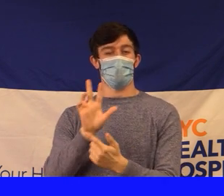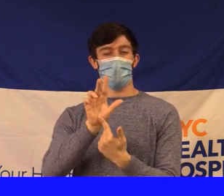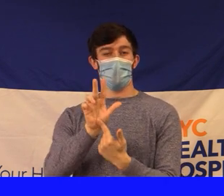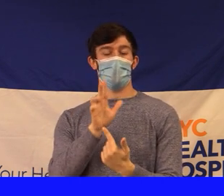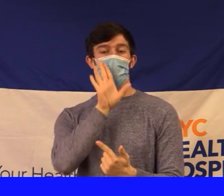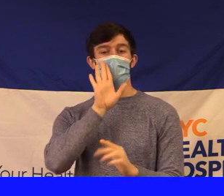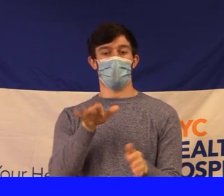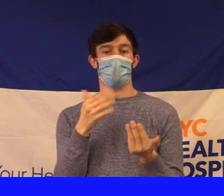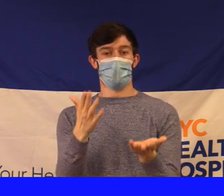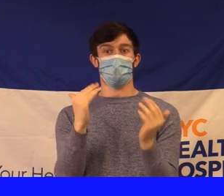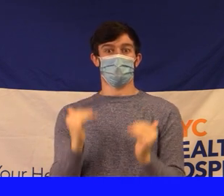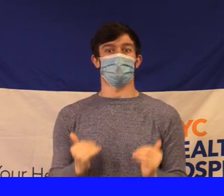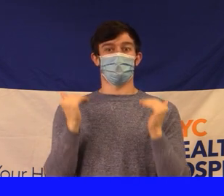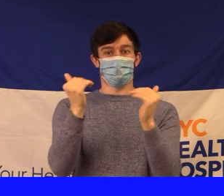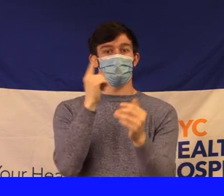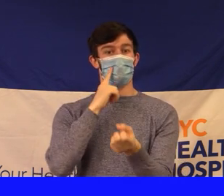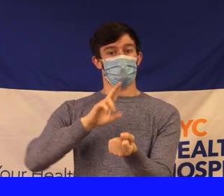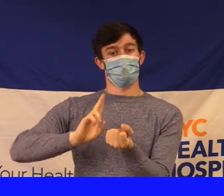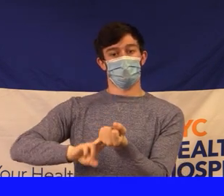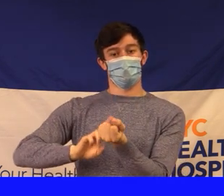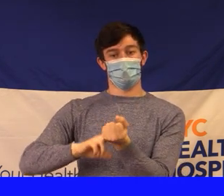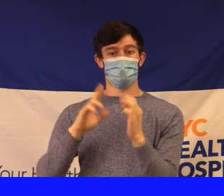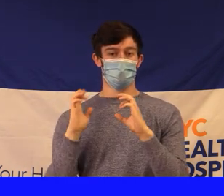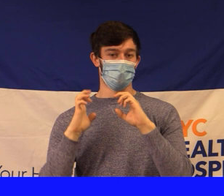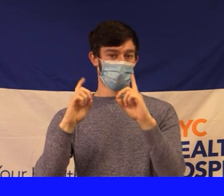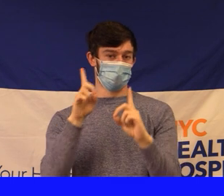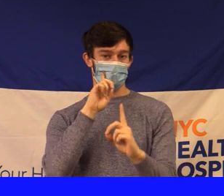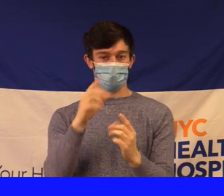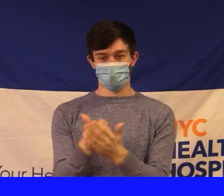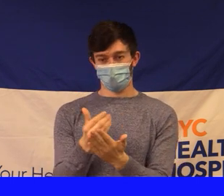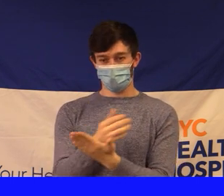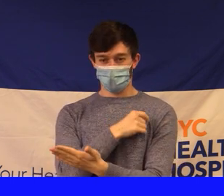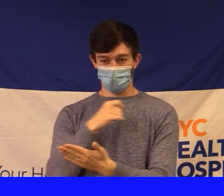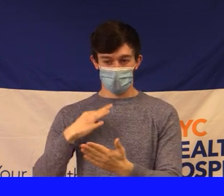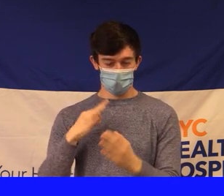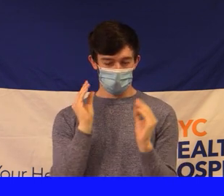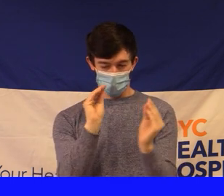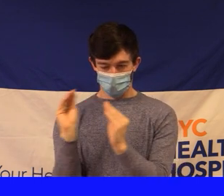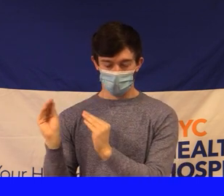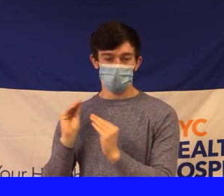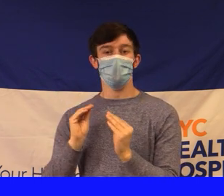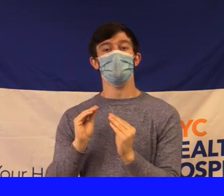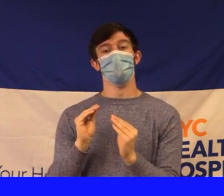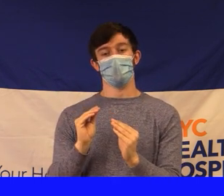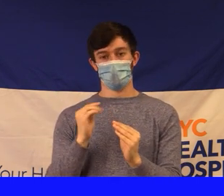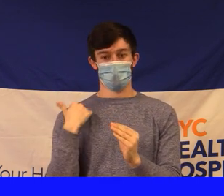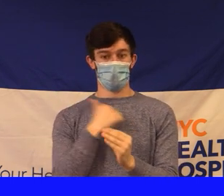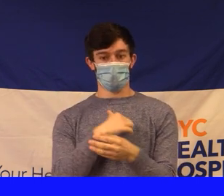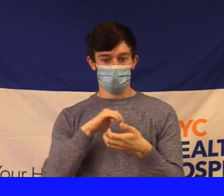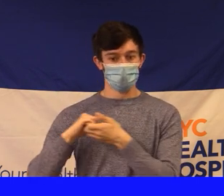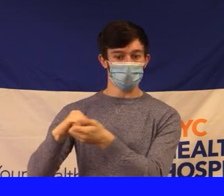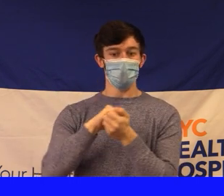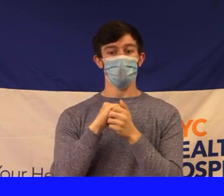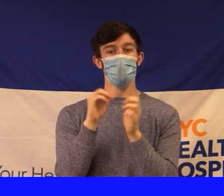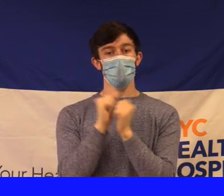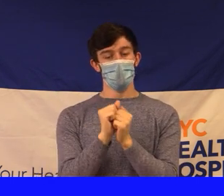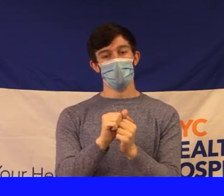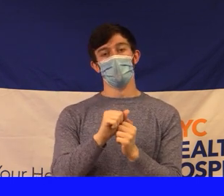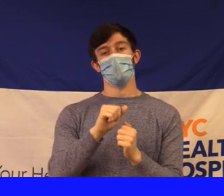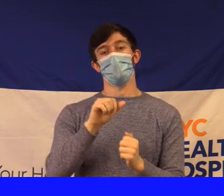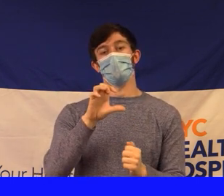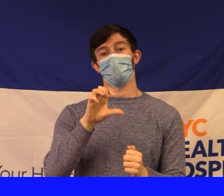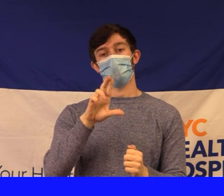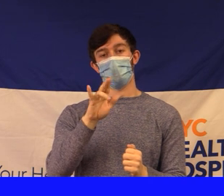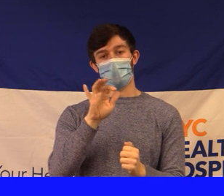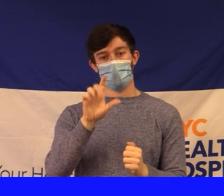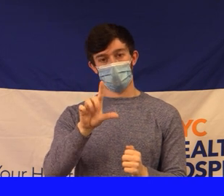to nursing education for incumbent and new staff. I would like to bring attention to the work that we're doing in collaboration with the Critical Care Council and the Nephrology